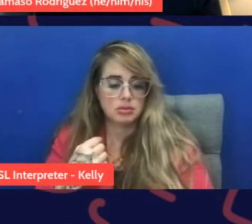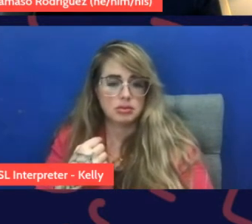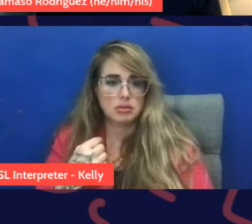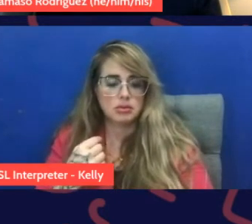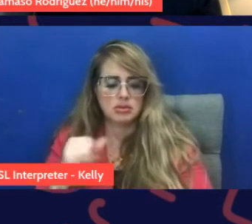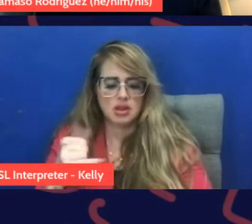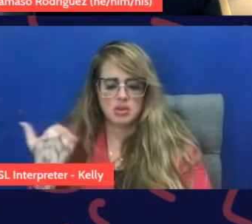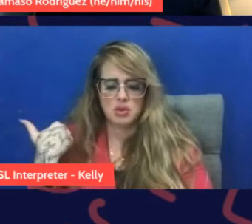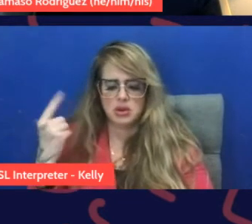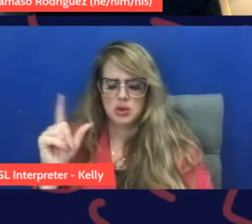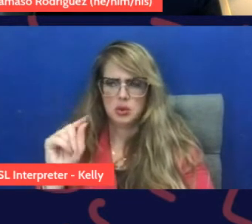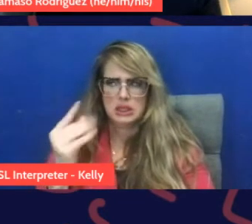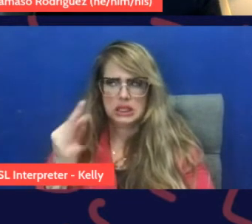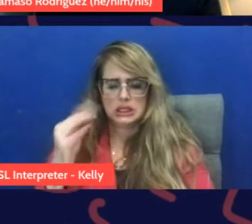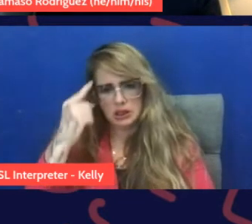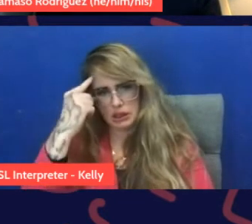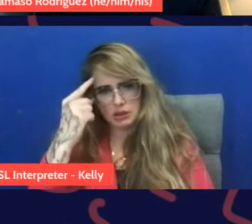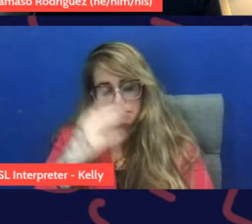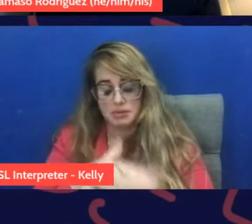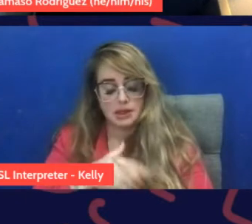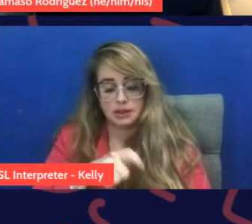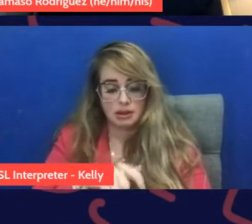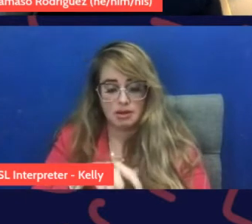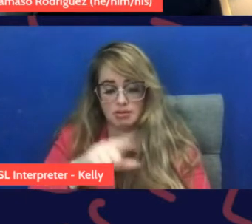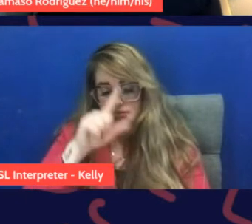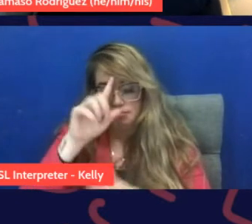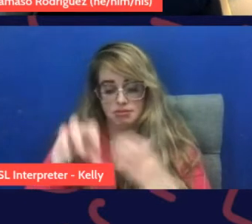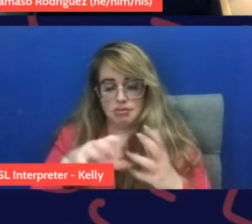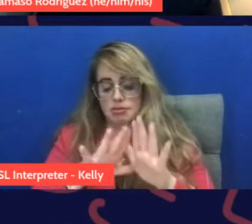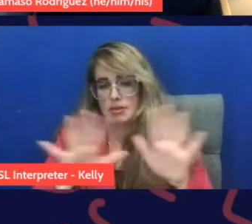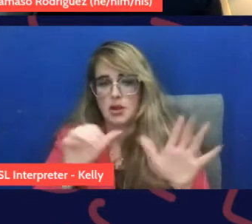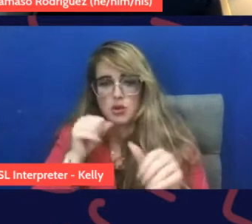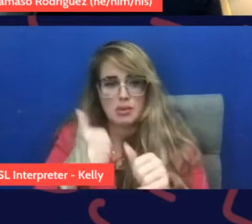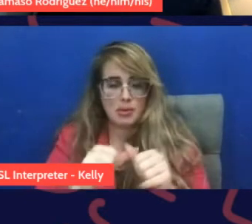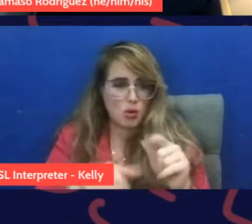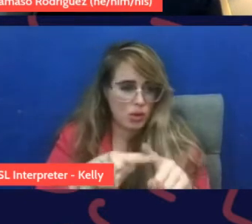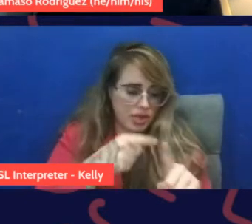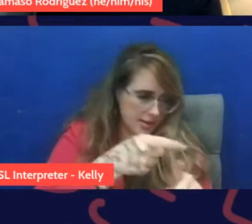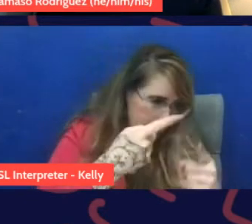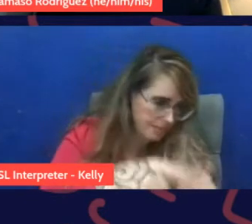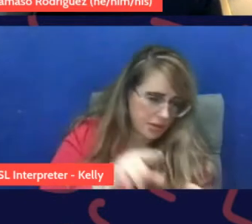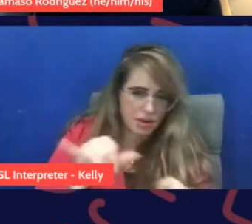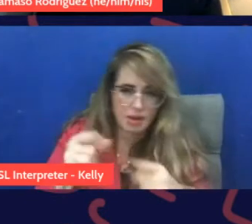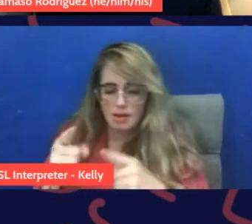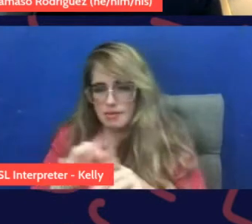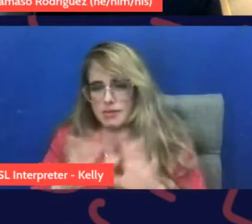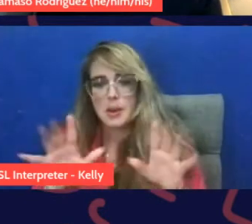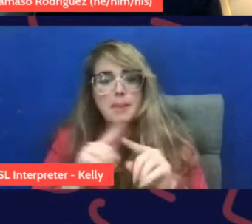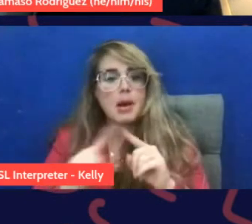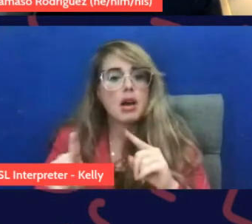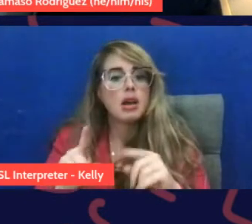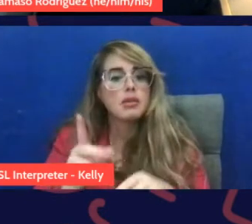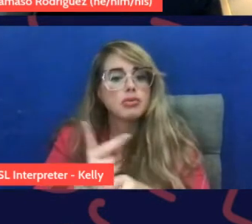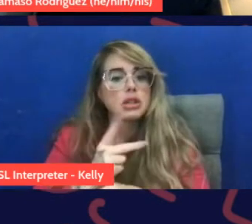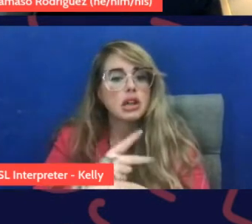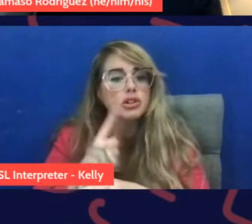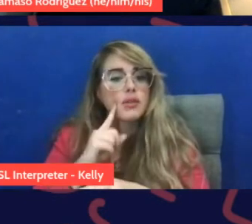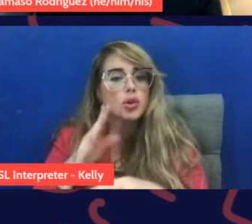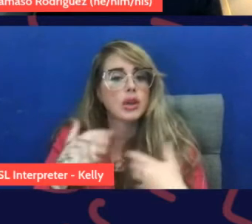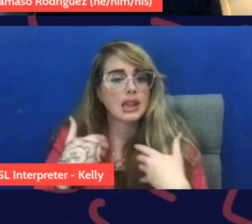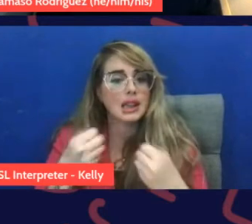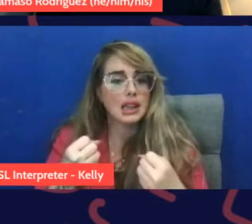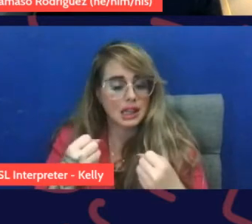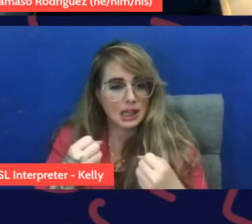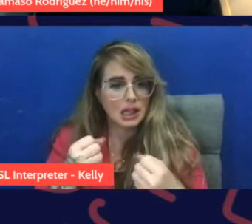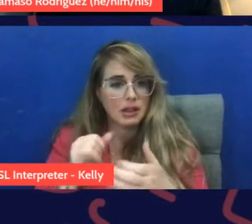was it 2019? My time is all, I don't even know when anything happened. But the production of Your Healing is Killing Me that happened